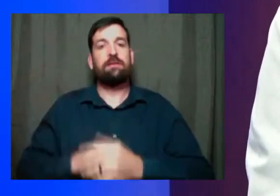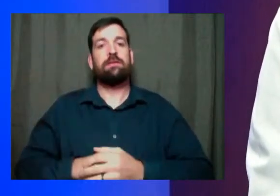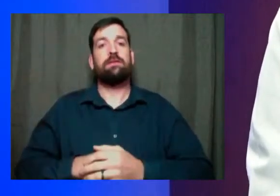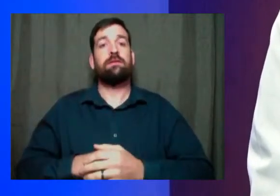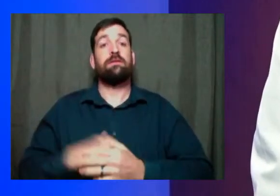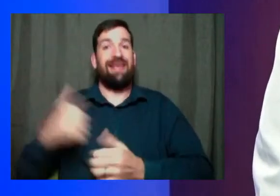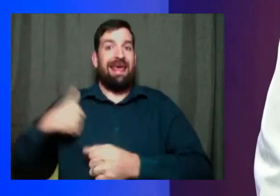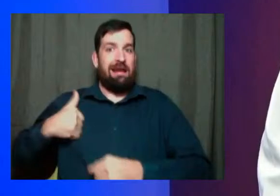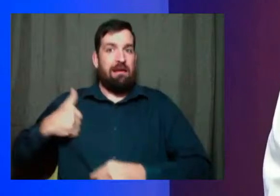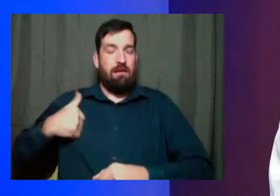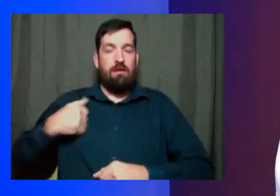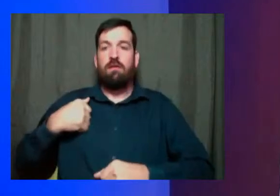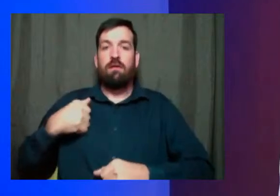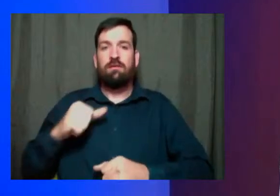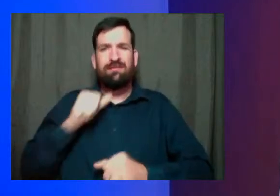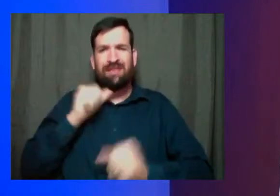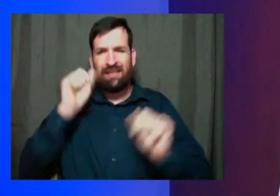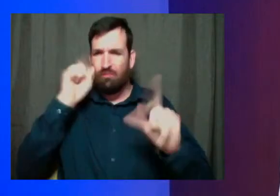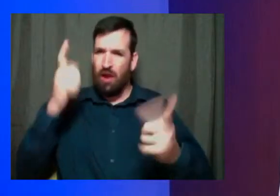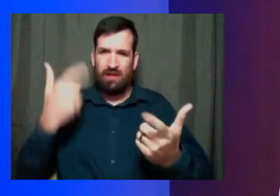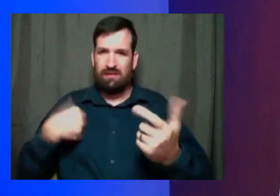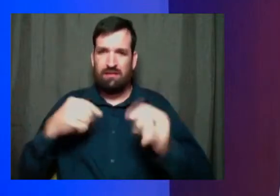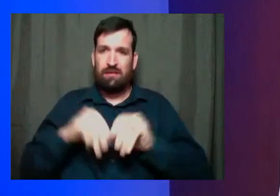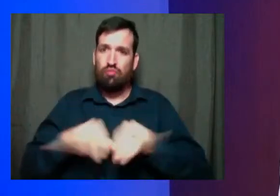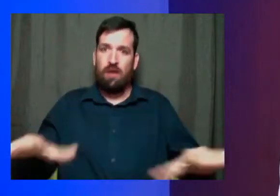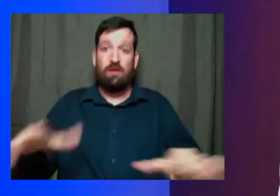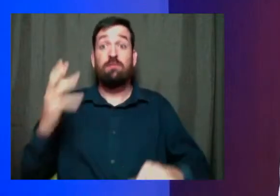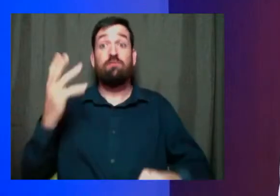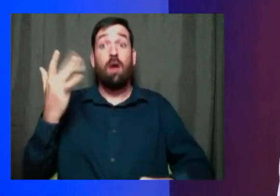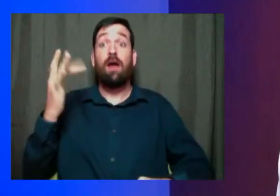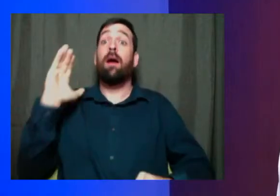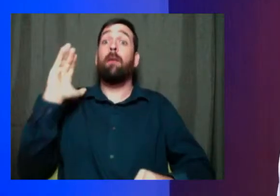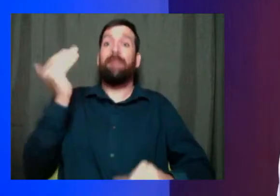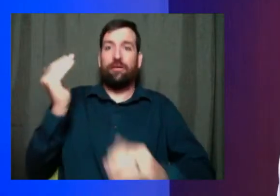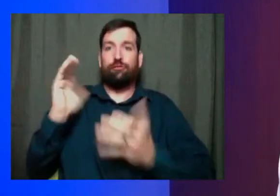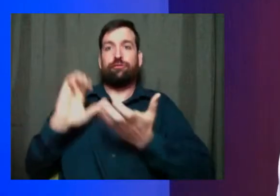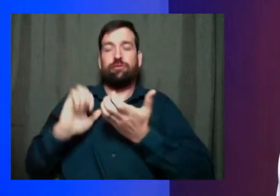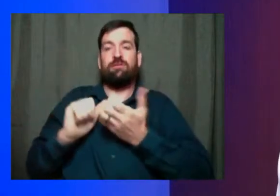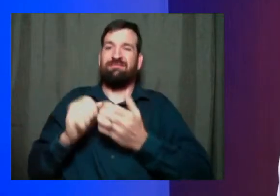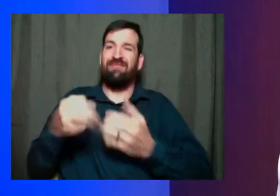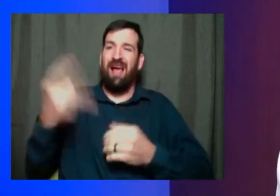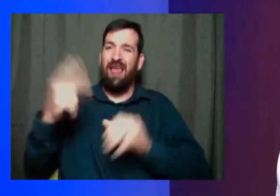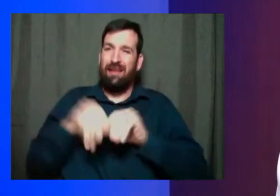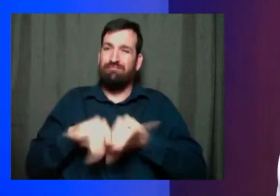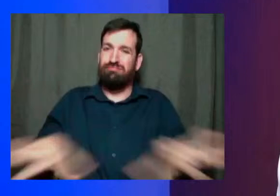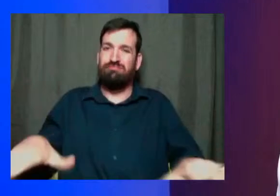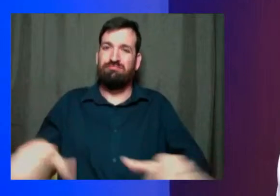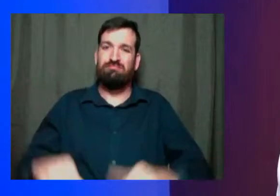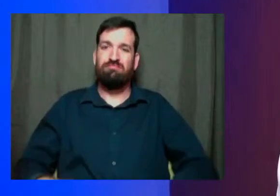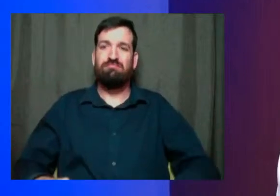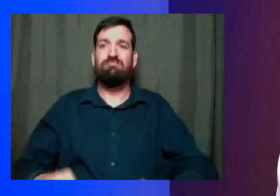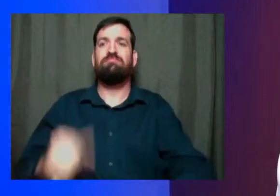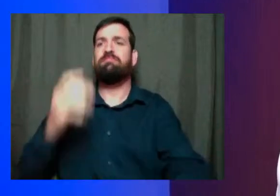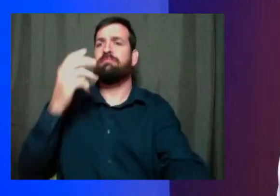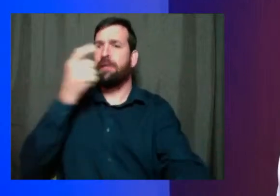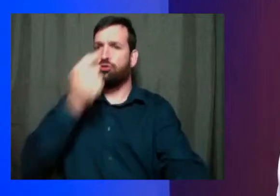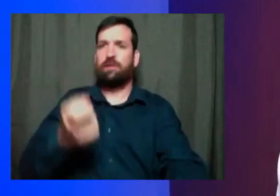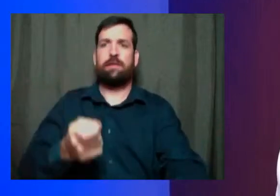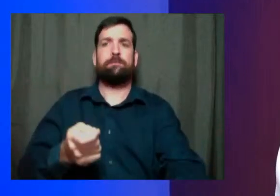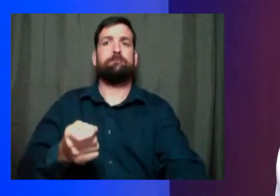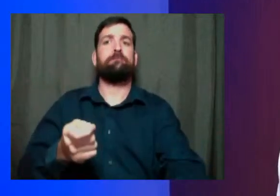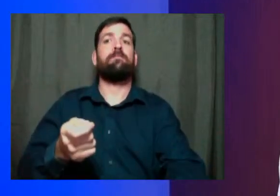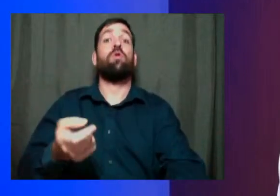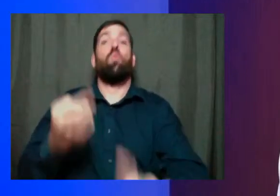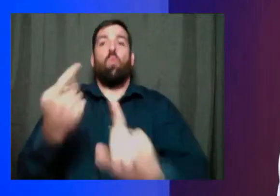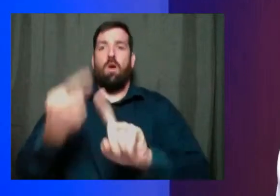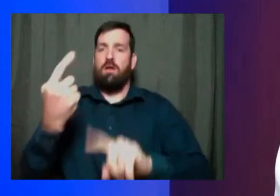shouldn't surprise us that it's spreading like that, because it appears to be highly transmissible. It's interesting. There was one flight from Johannesburg, or two flights, that